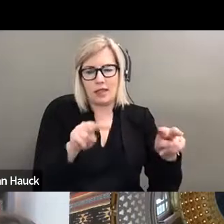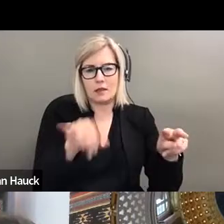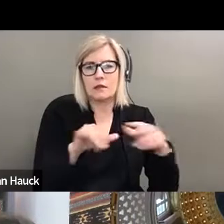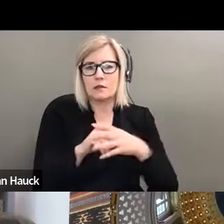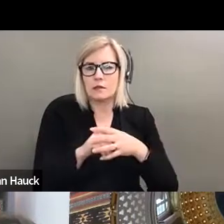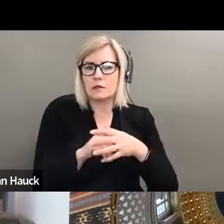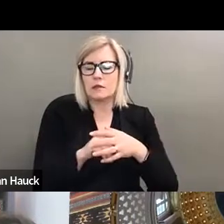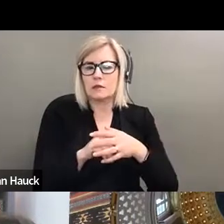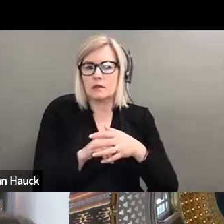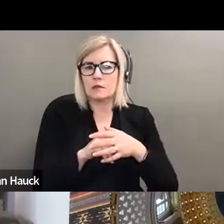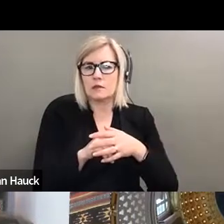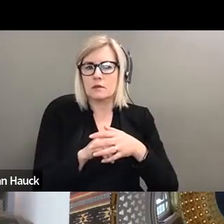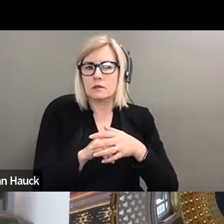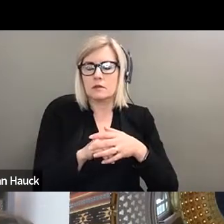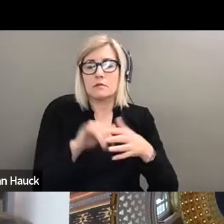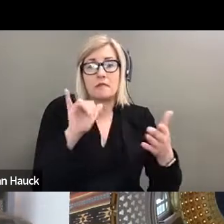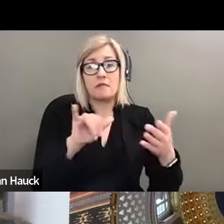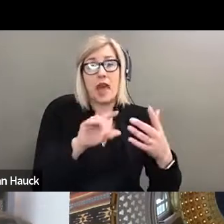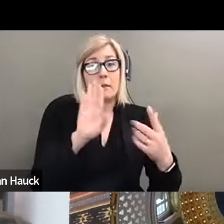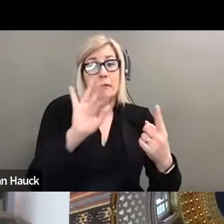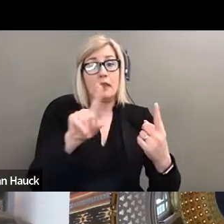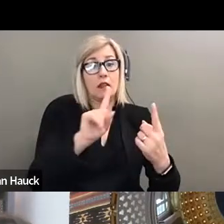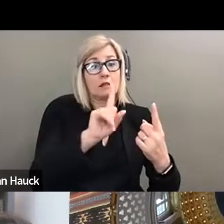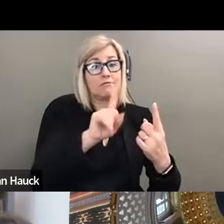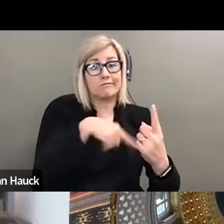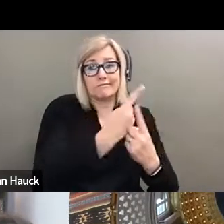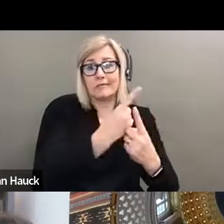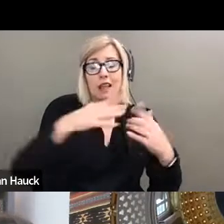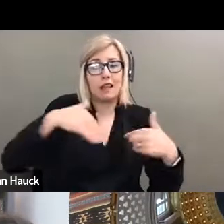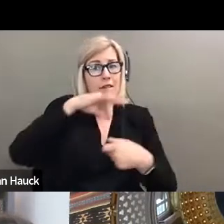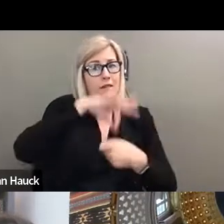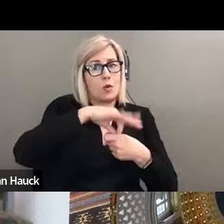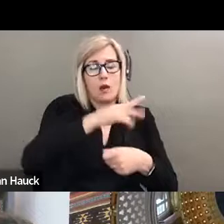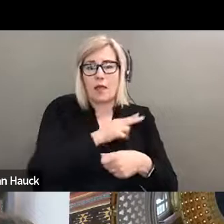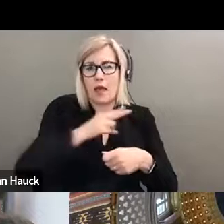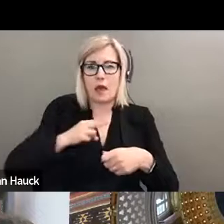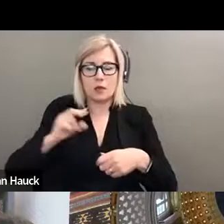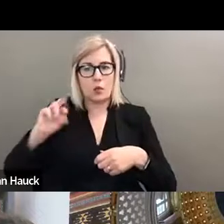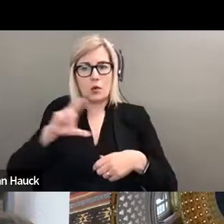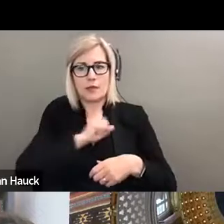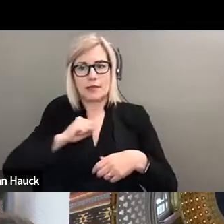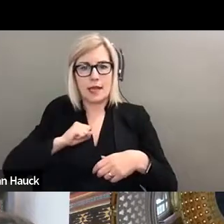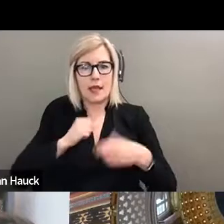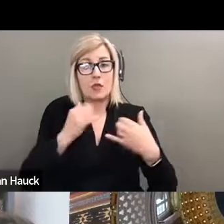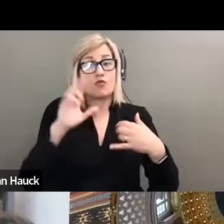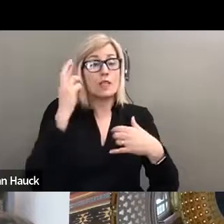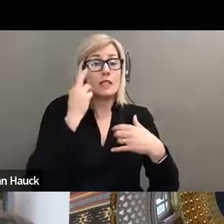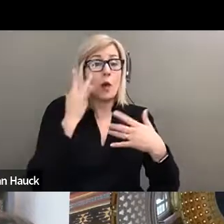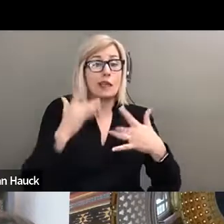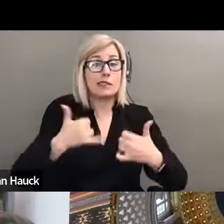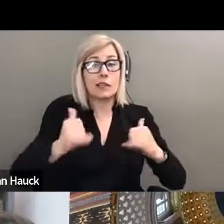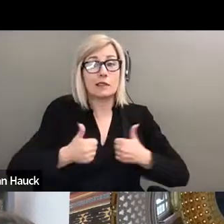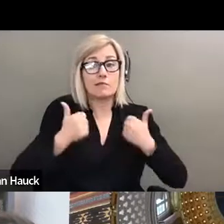it's a standalone bill. It has not been voted on by either the House or the Senate. And the reason it's still alive is it came out